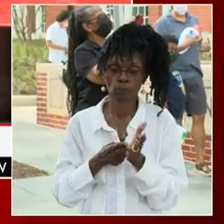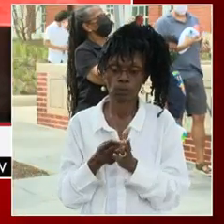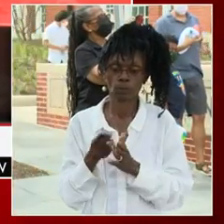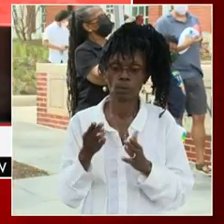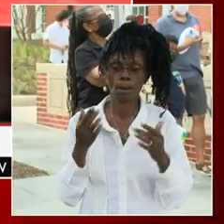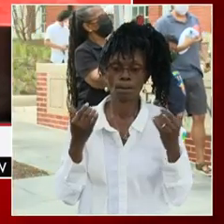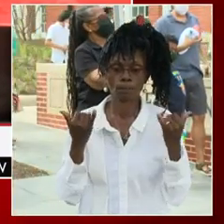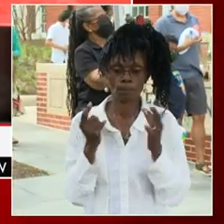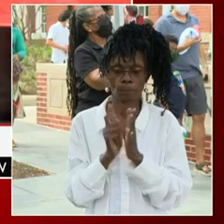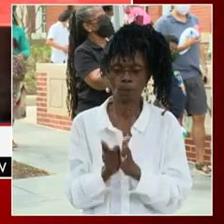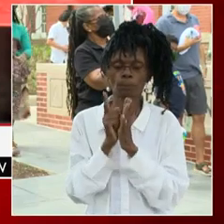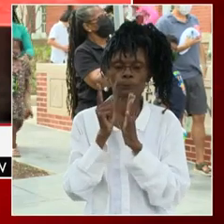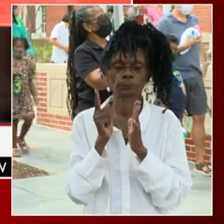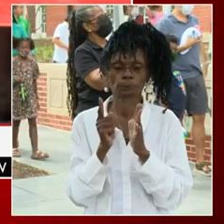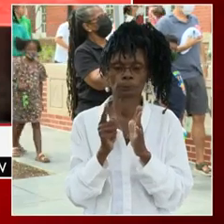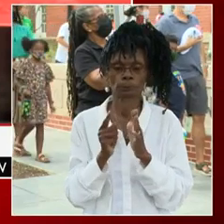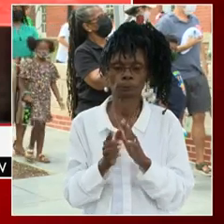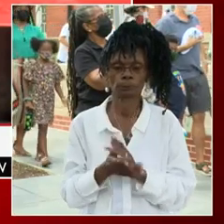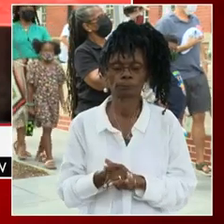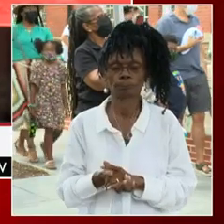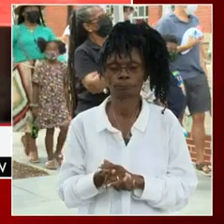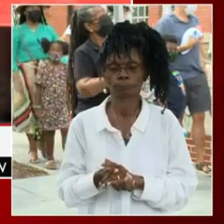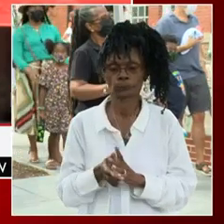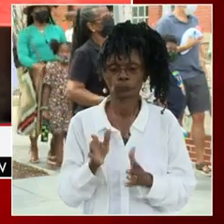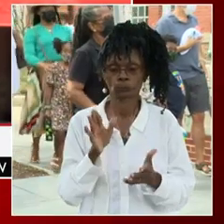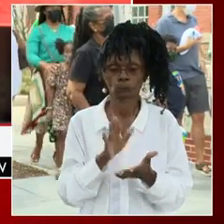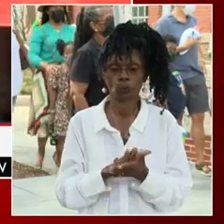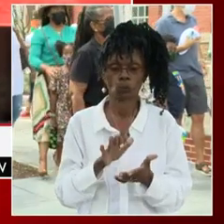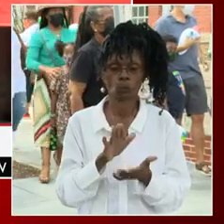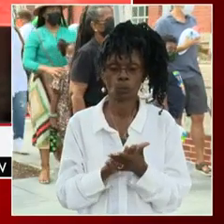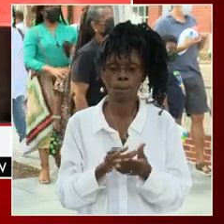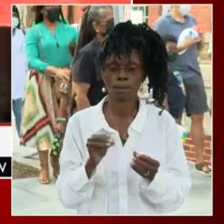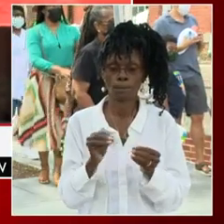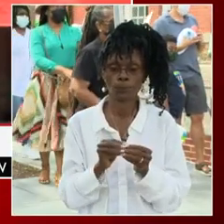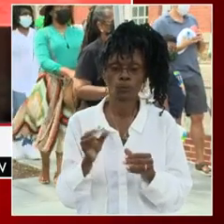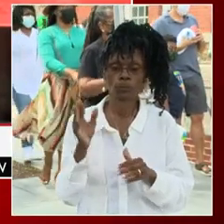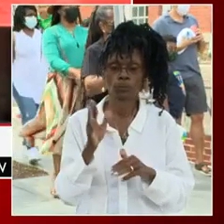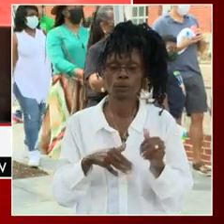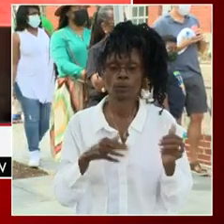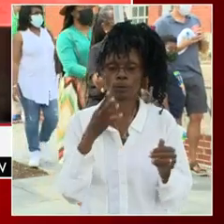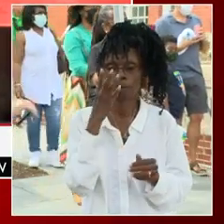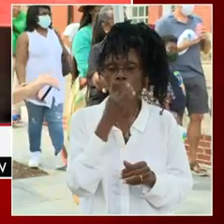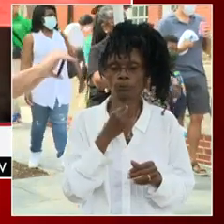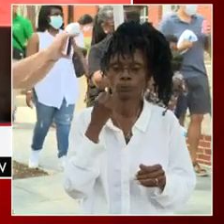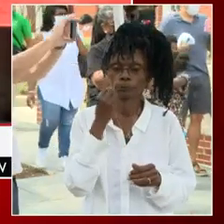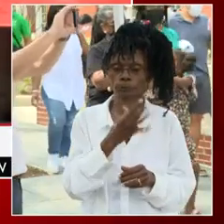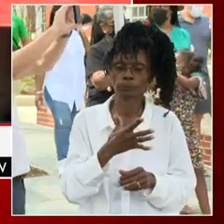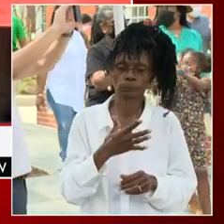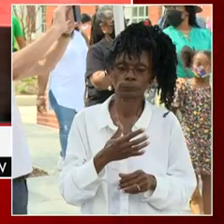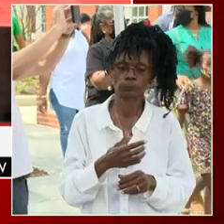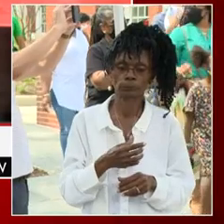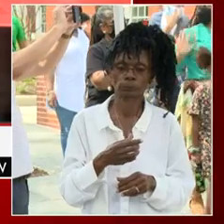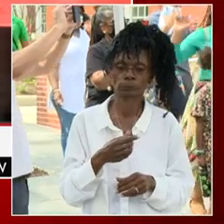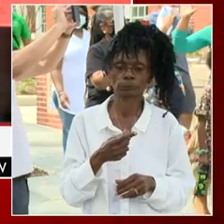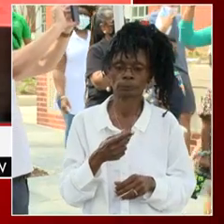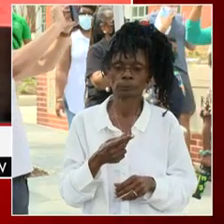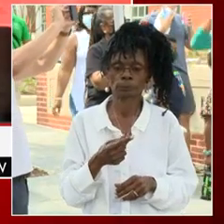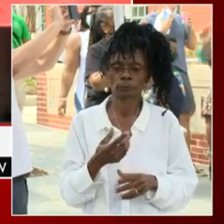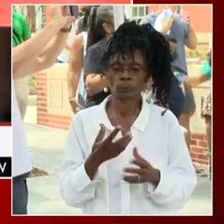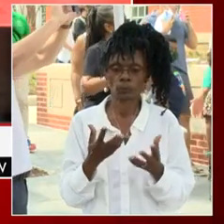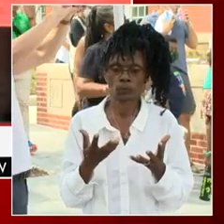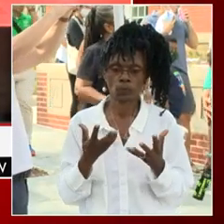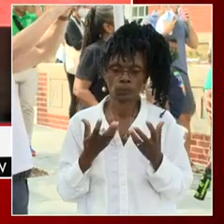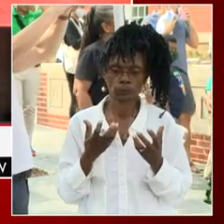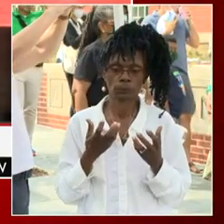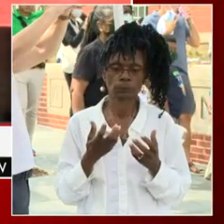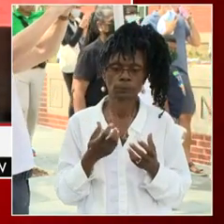are much more than a beautiful building. They are a place where we inspire our children to think,